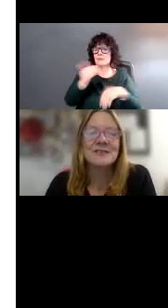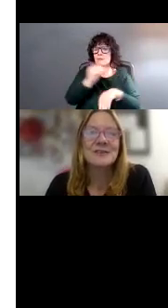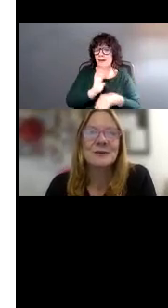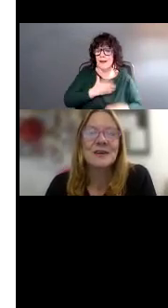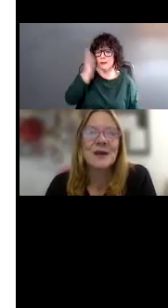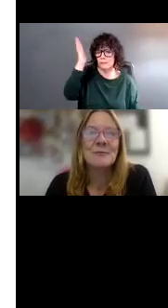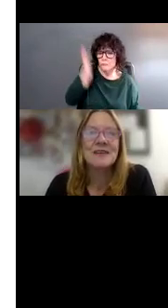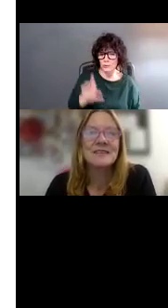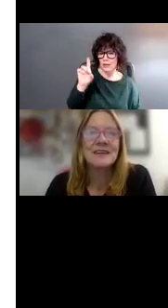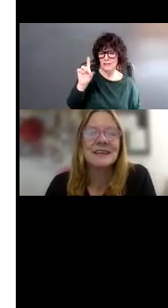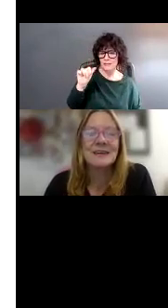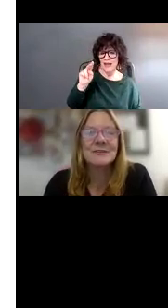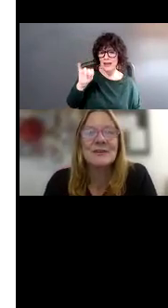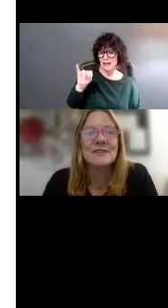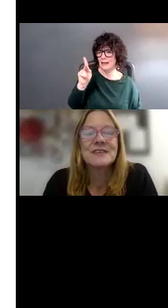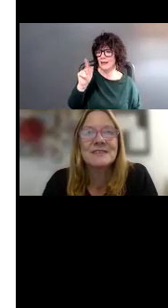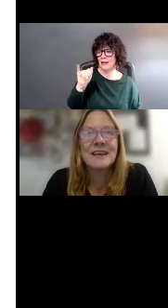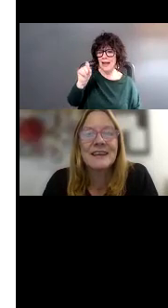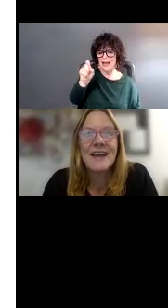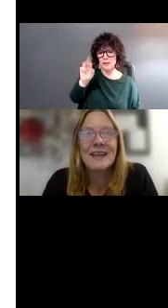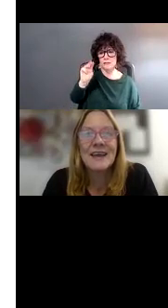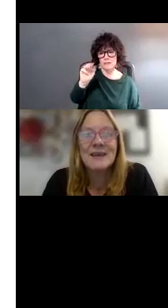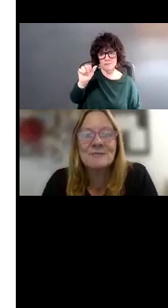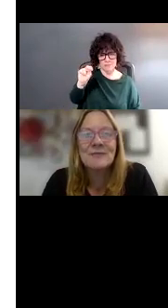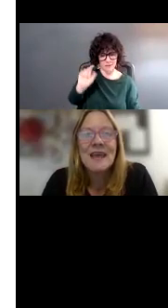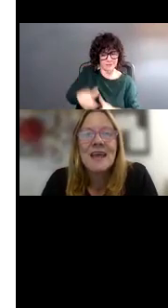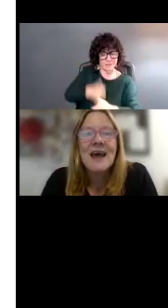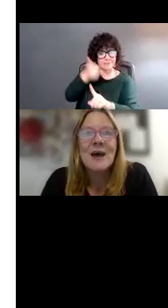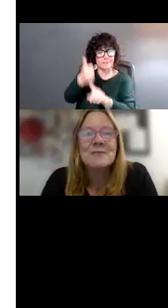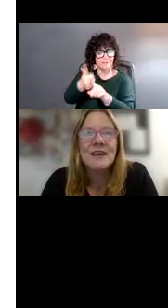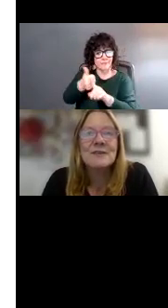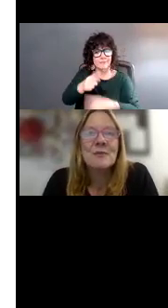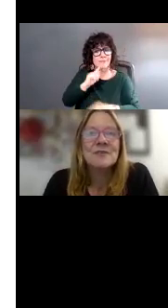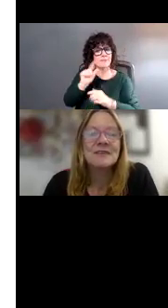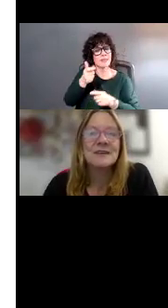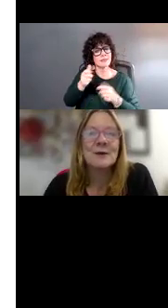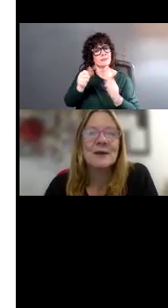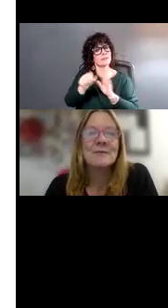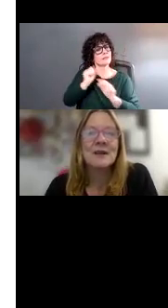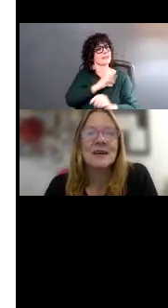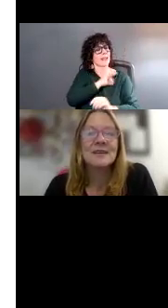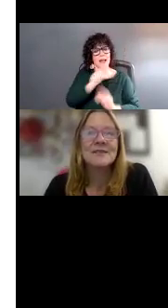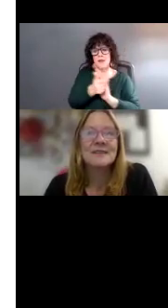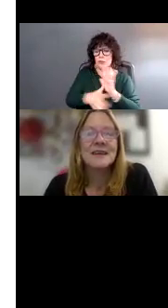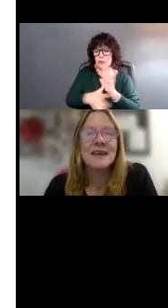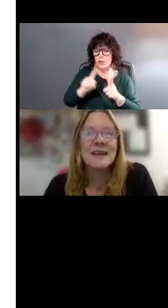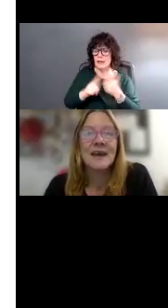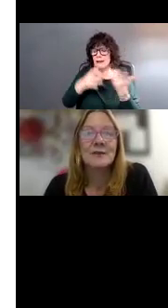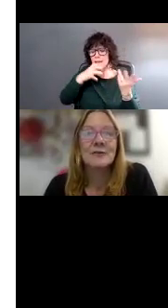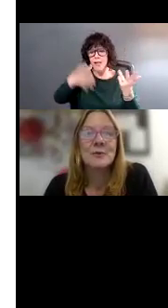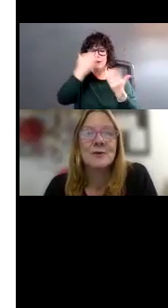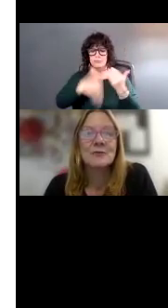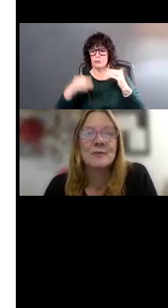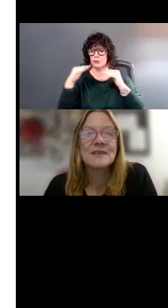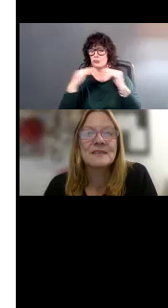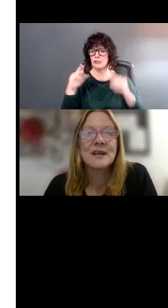Elder Justice Unit at Tzedek Legal Services in LA. Dani represents low-income clients seeking